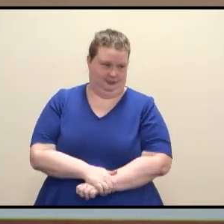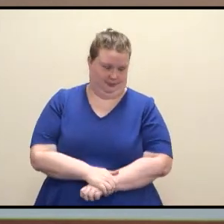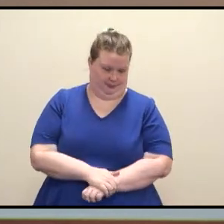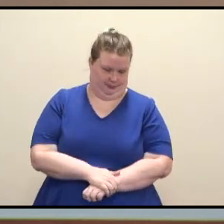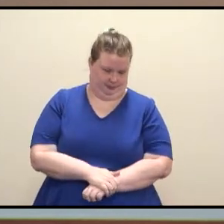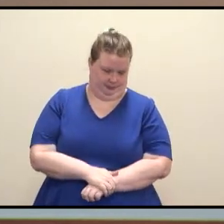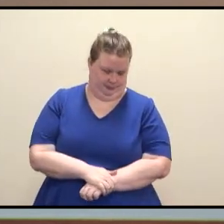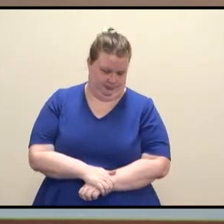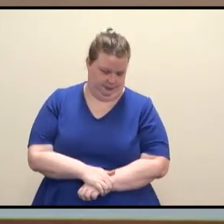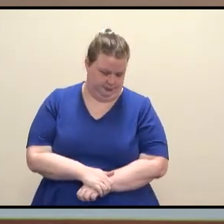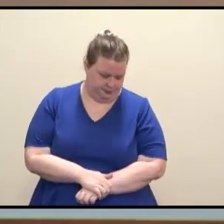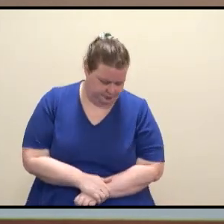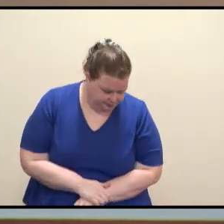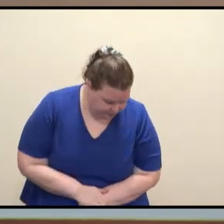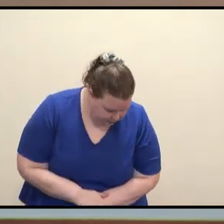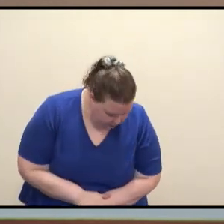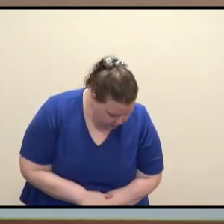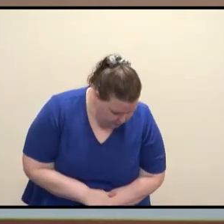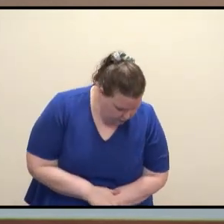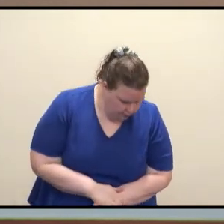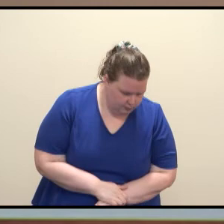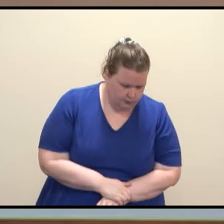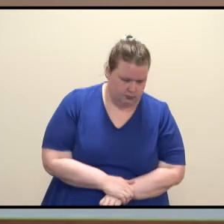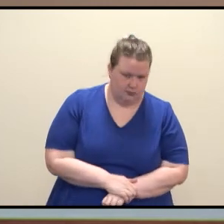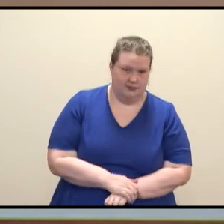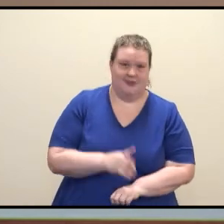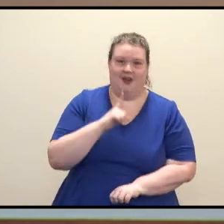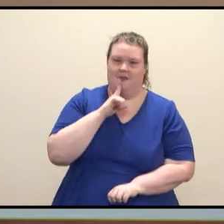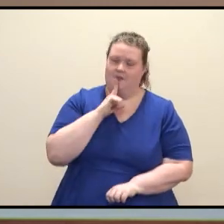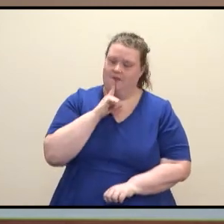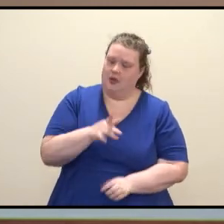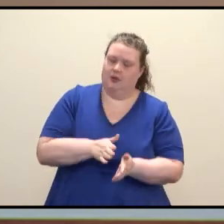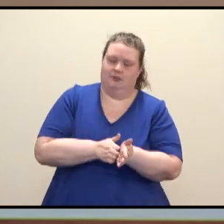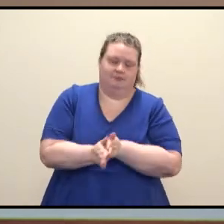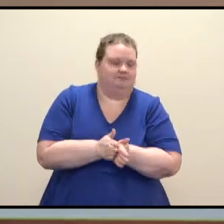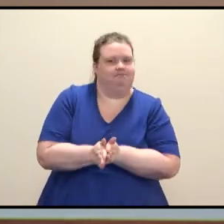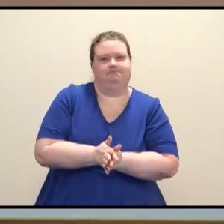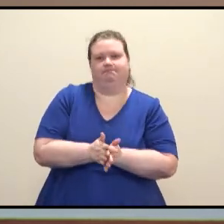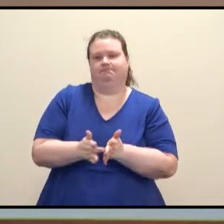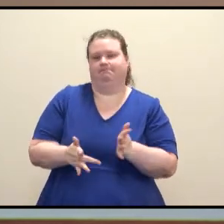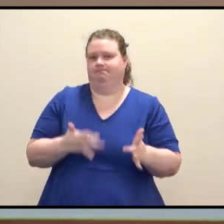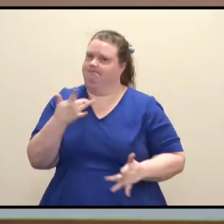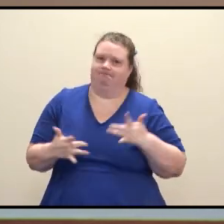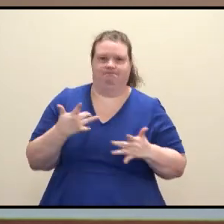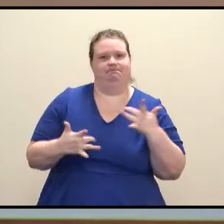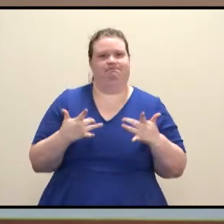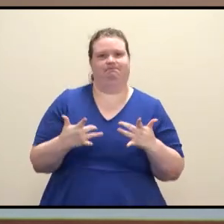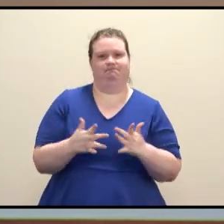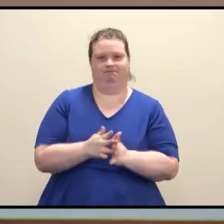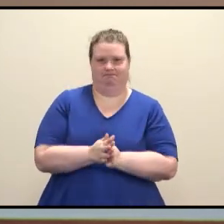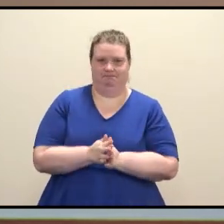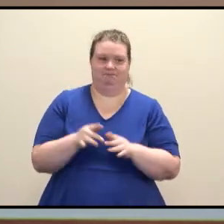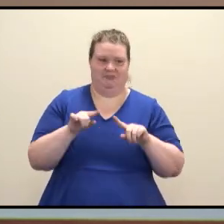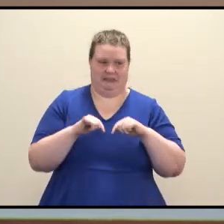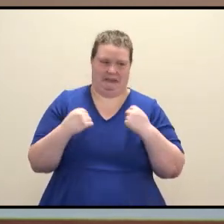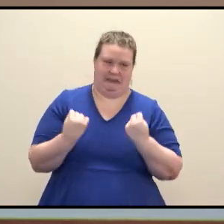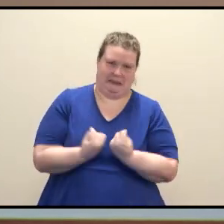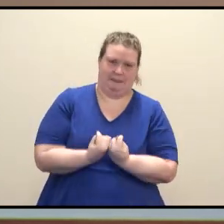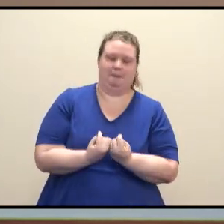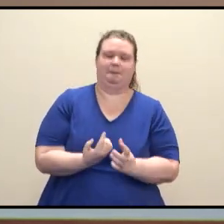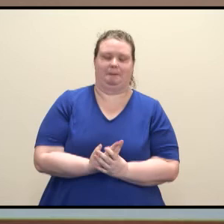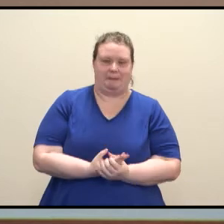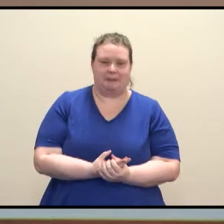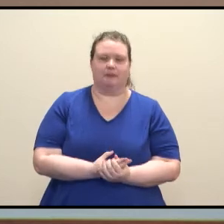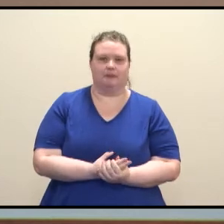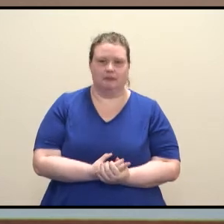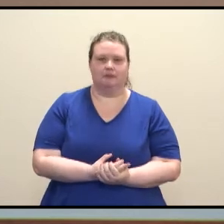But I am deeply excited about this team, and